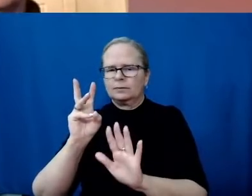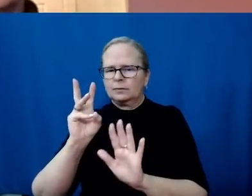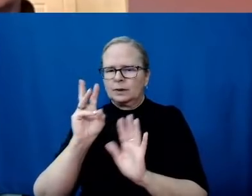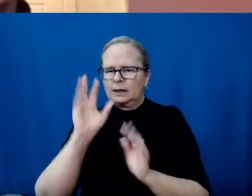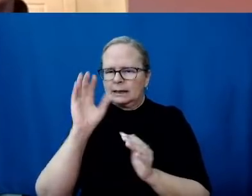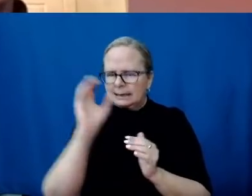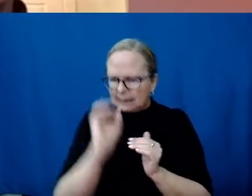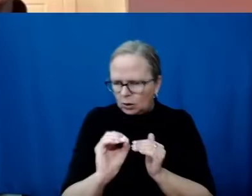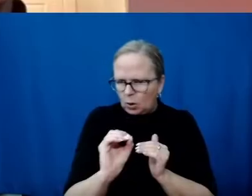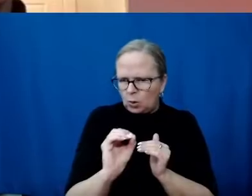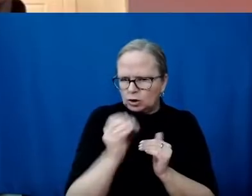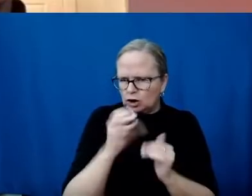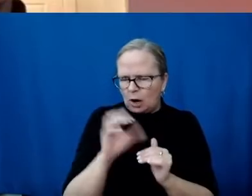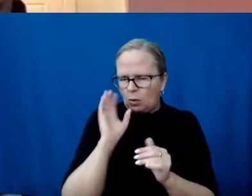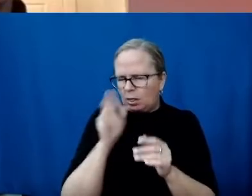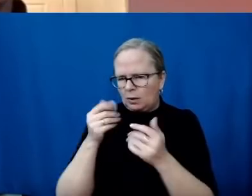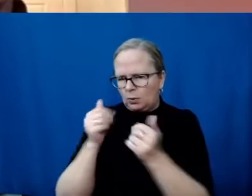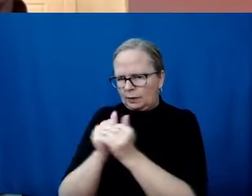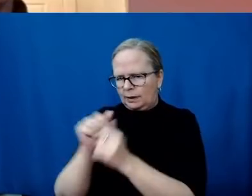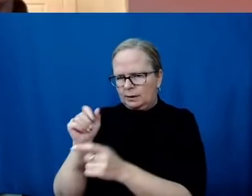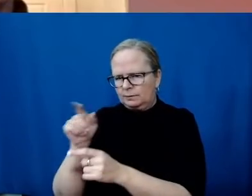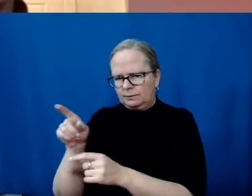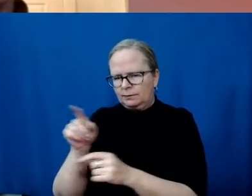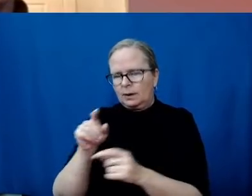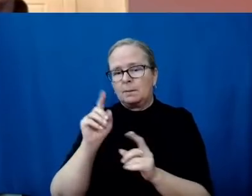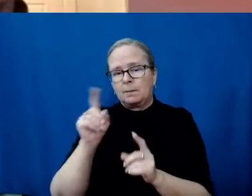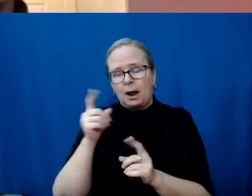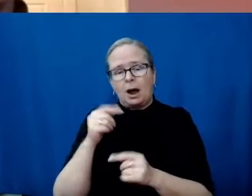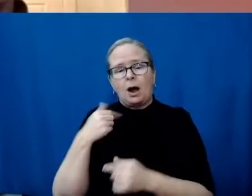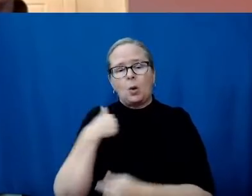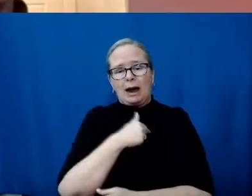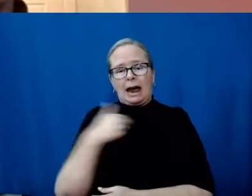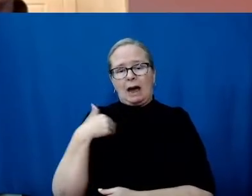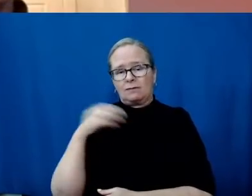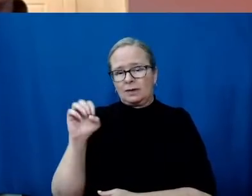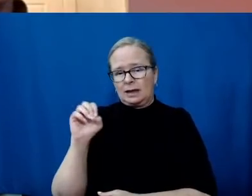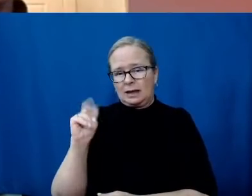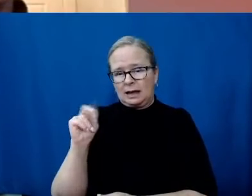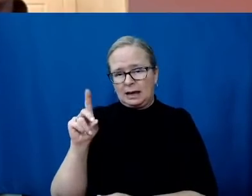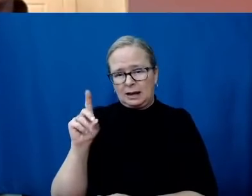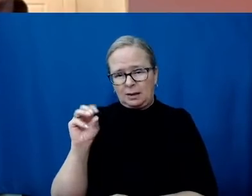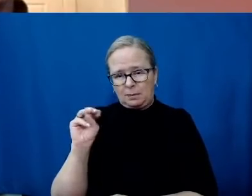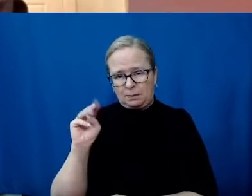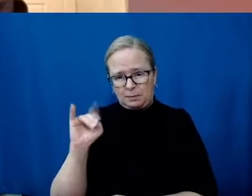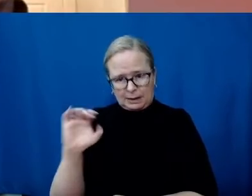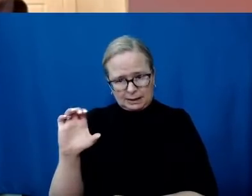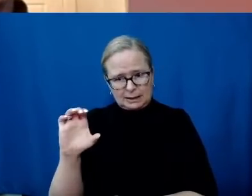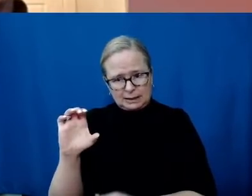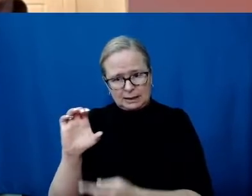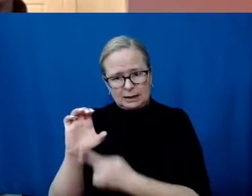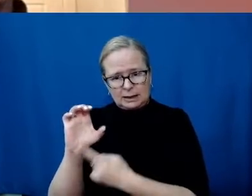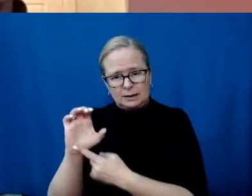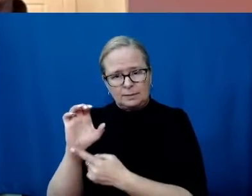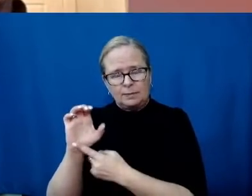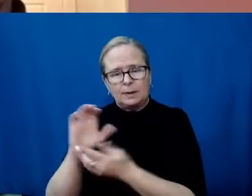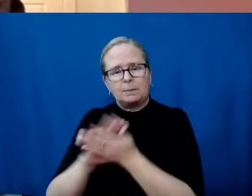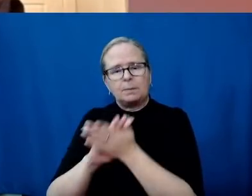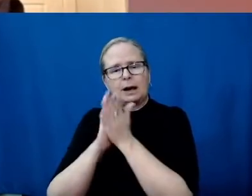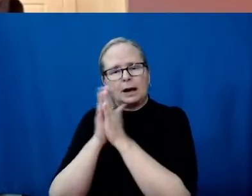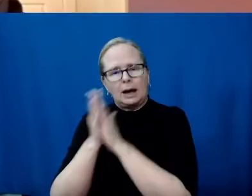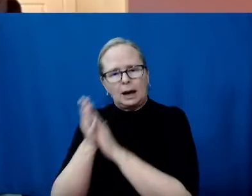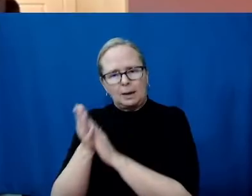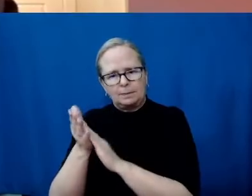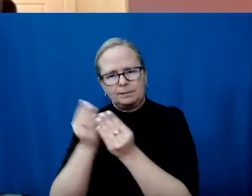also endemic, actually we have endemic diseases that got eliminated in Canada and have